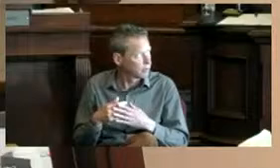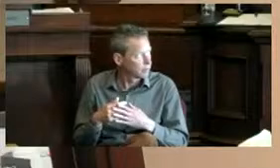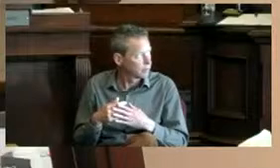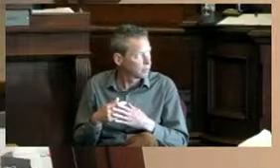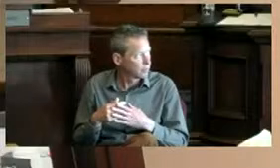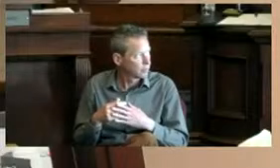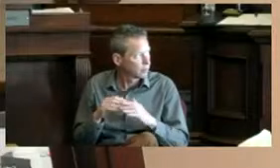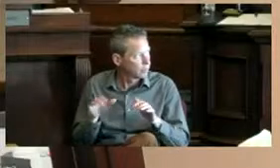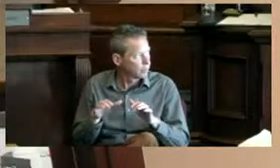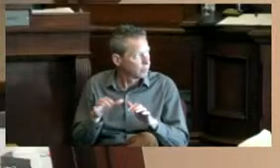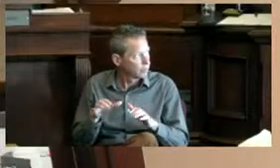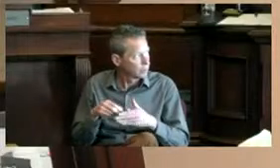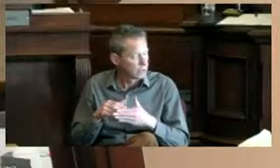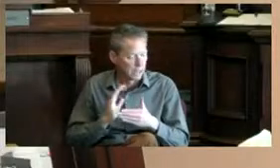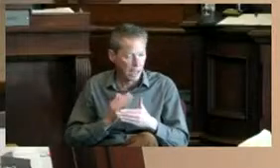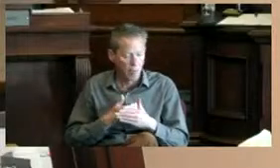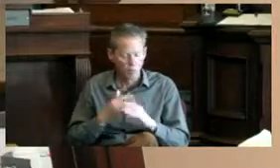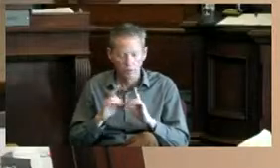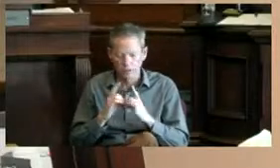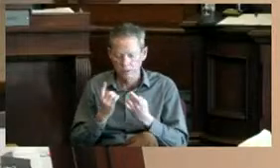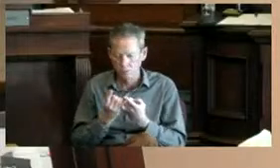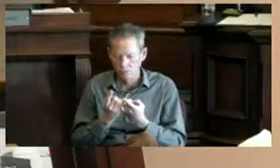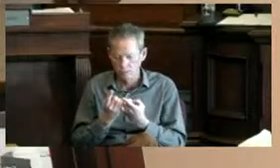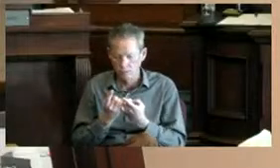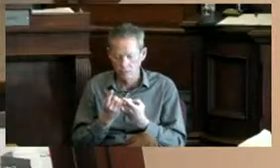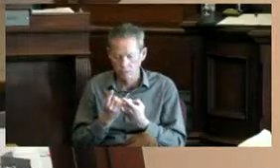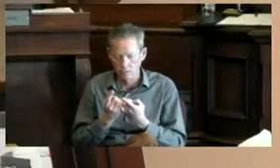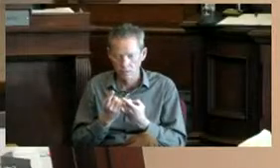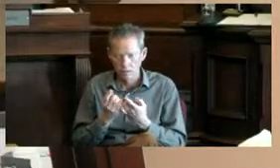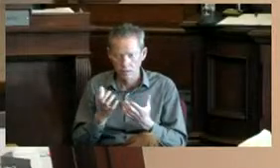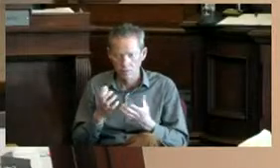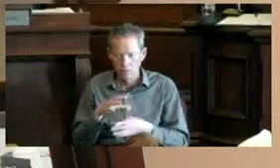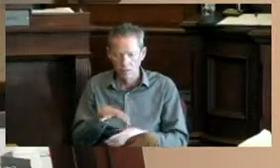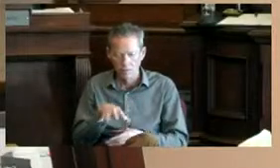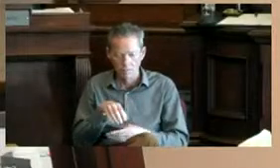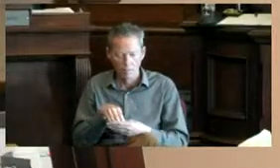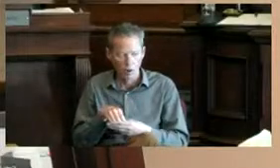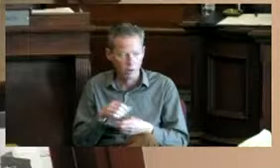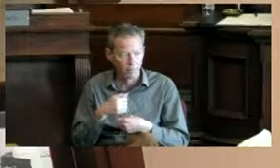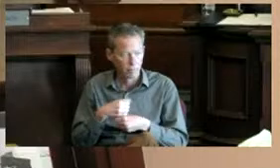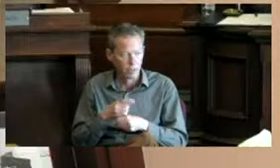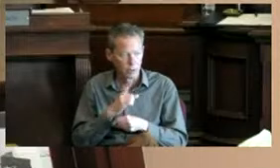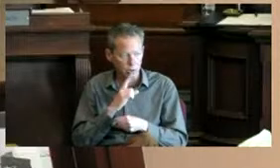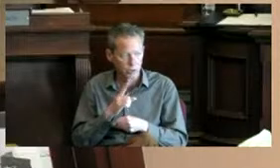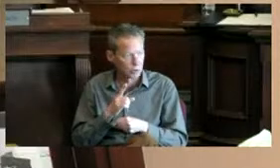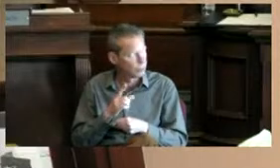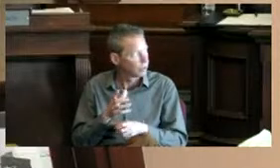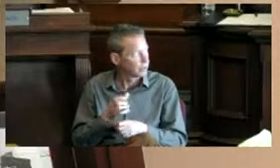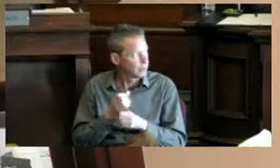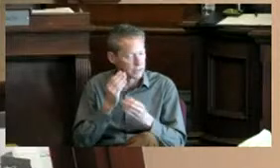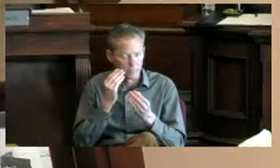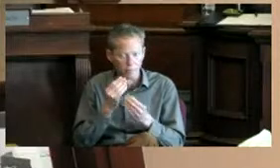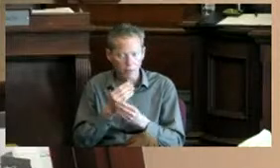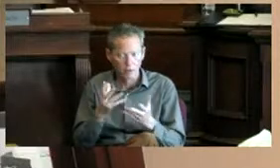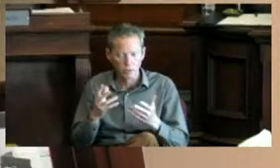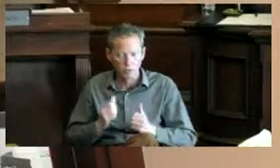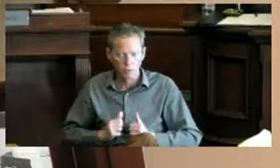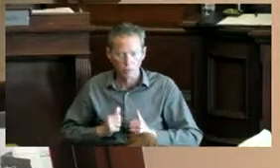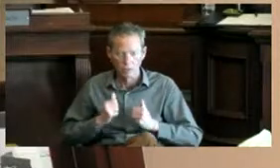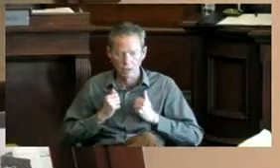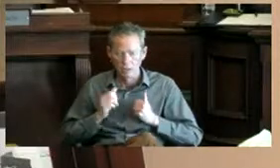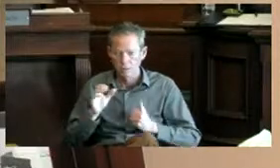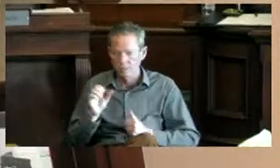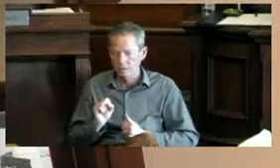going to be doing in our district. So I just want to be a part of, you know, making sure we get this information out to the residents of my